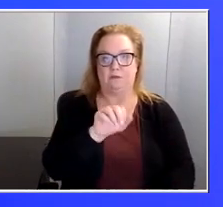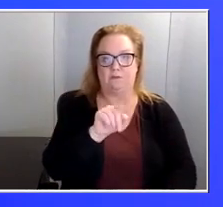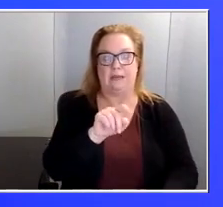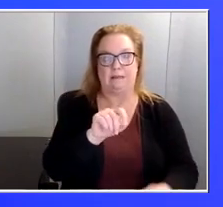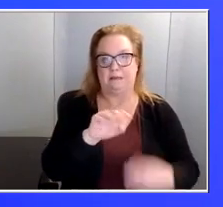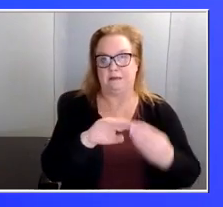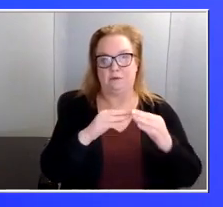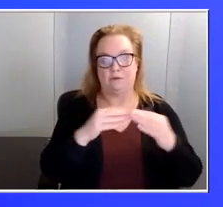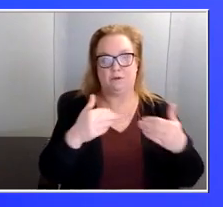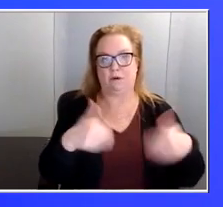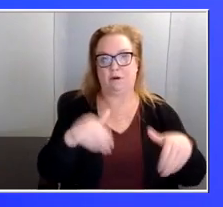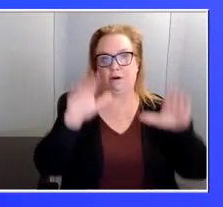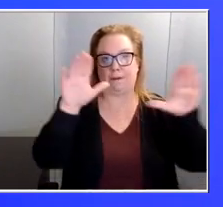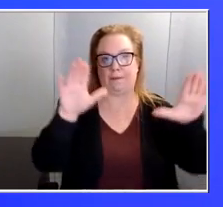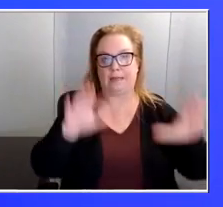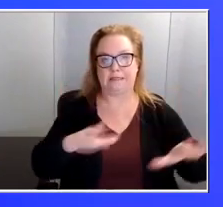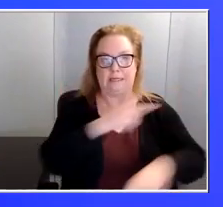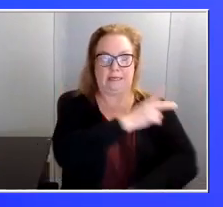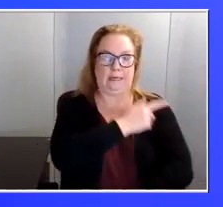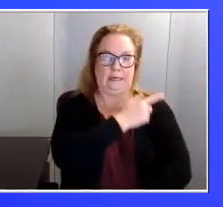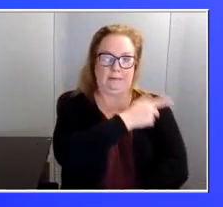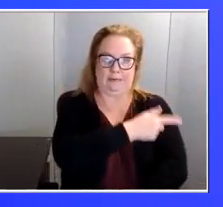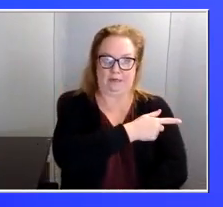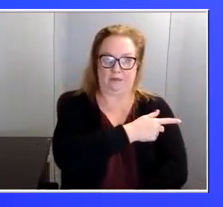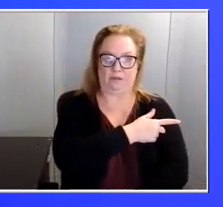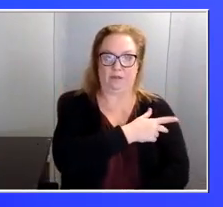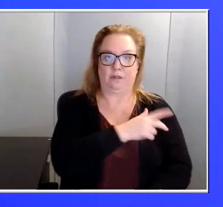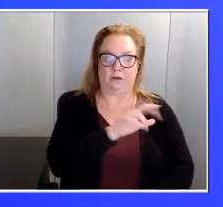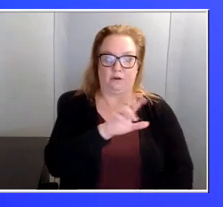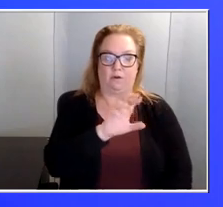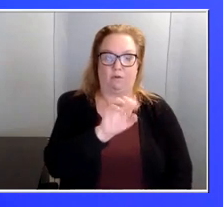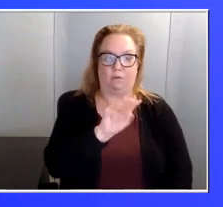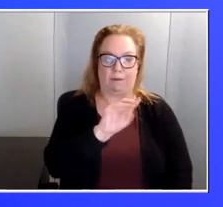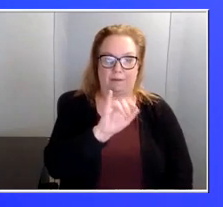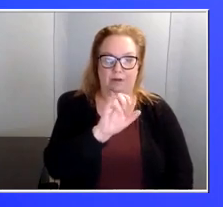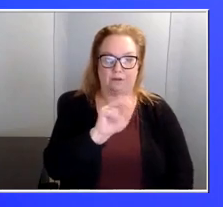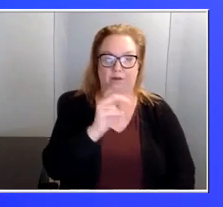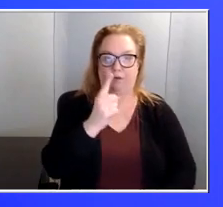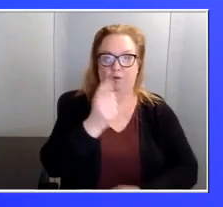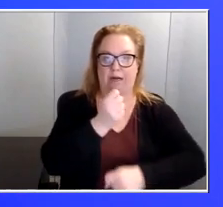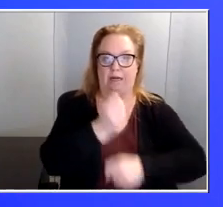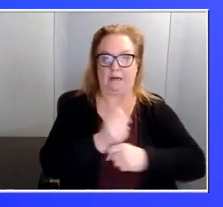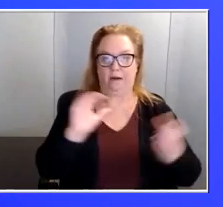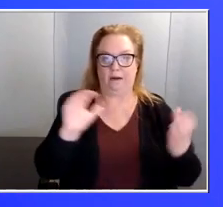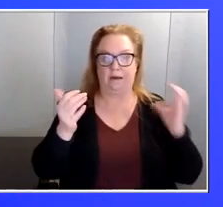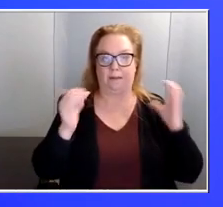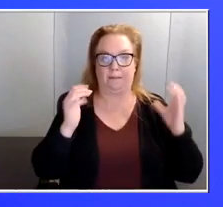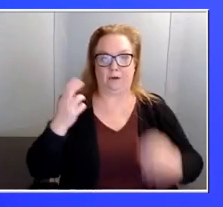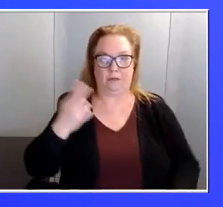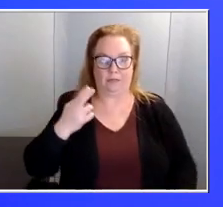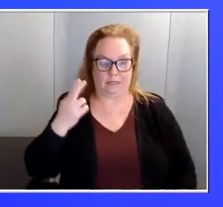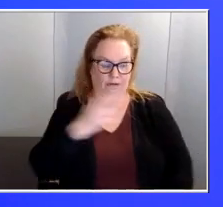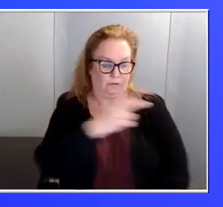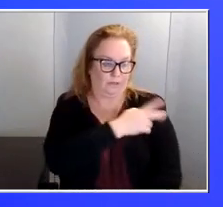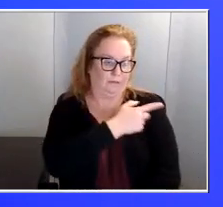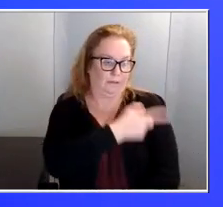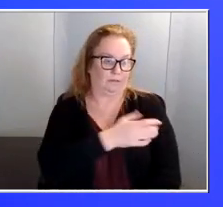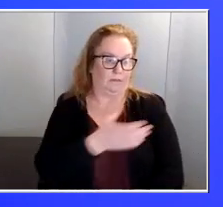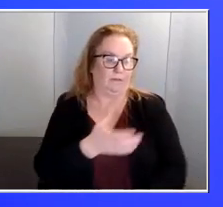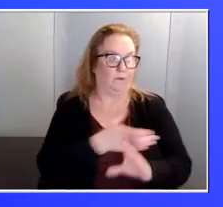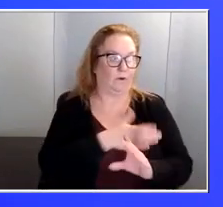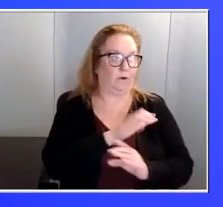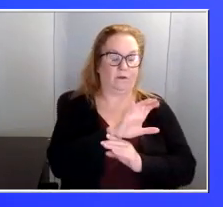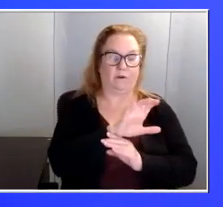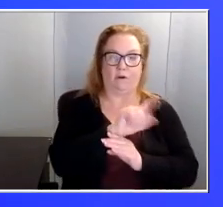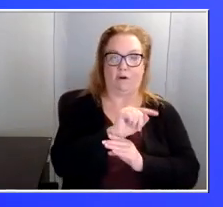And patients who are having, staying in this in remission for a year, comparing to the old history of the patient before the CAR T cell, the